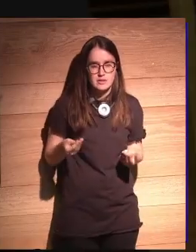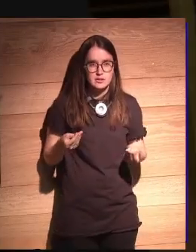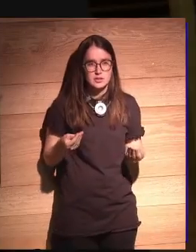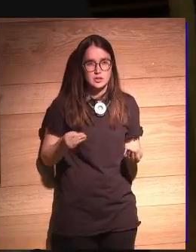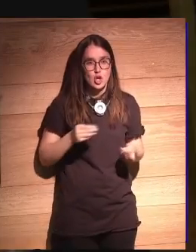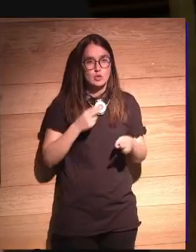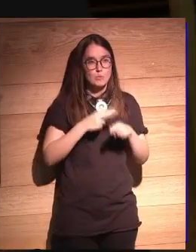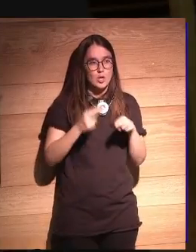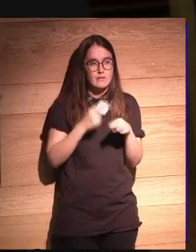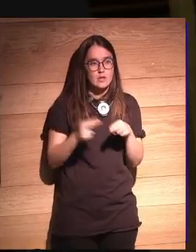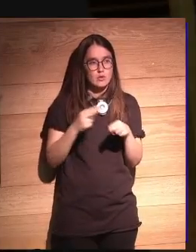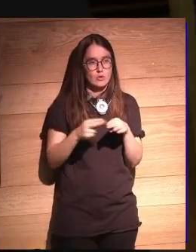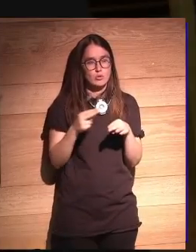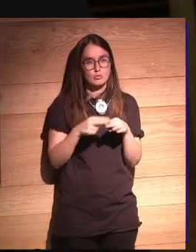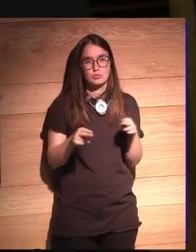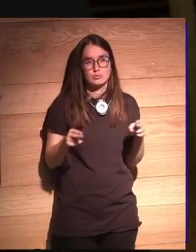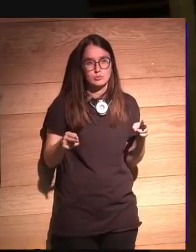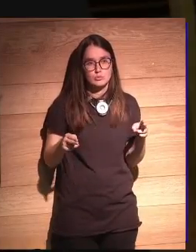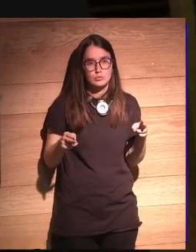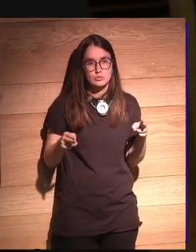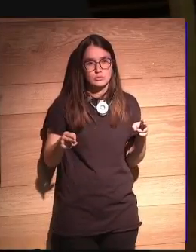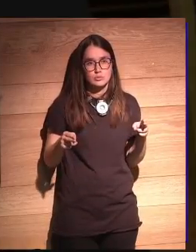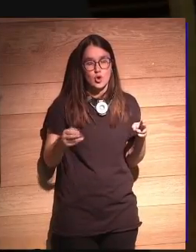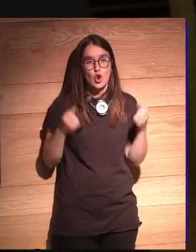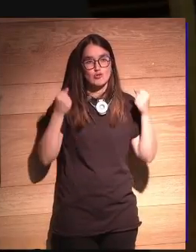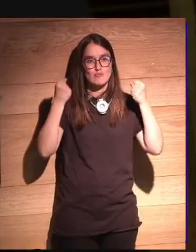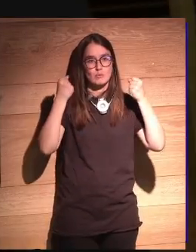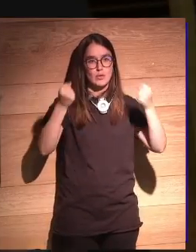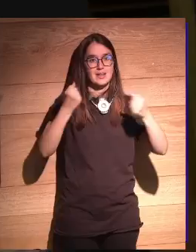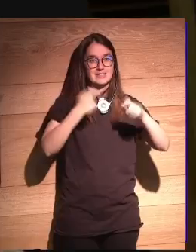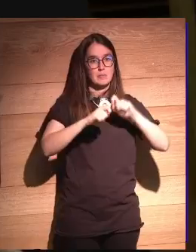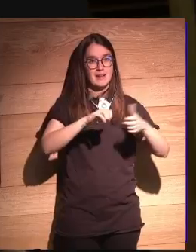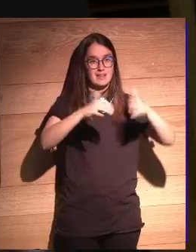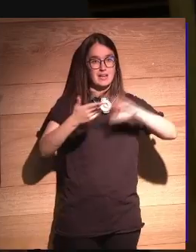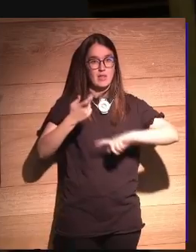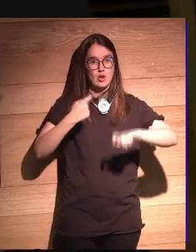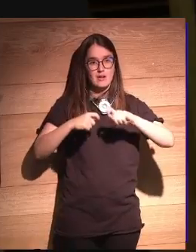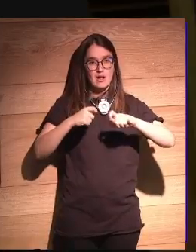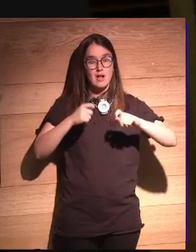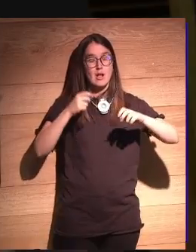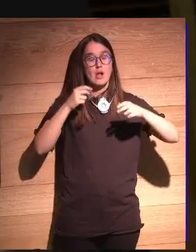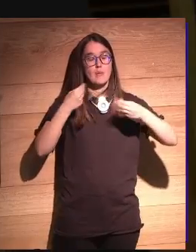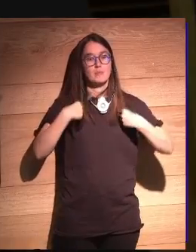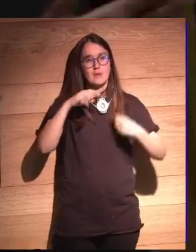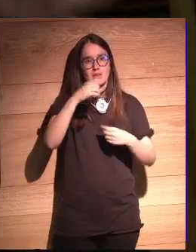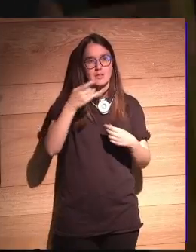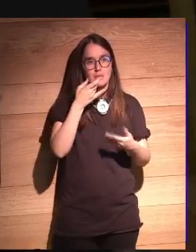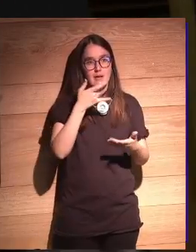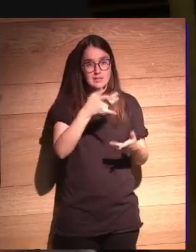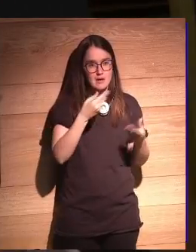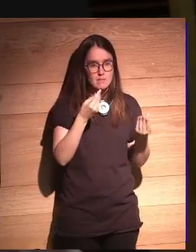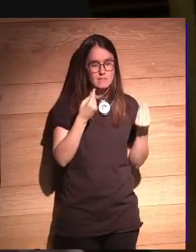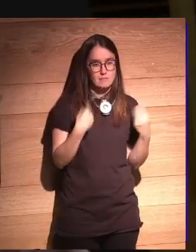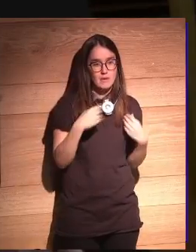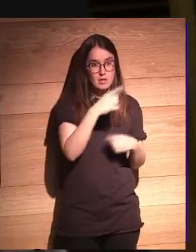able to do anything with them? What will politicians do? Or the powers that have commodified this